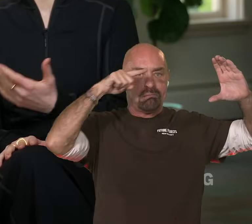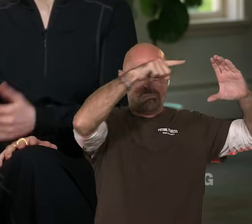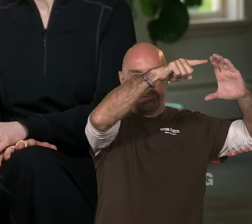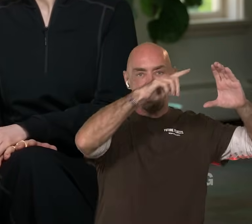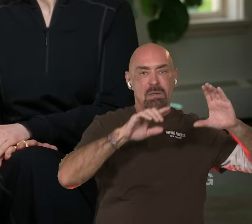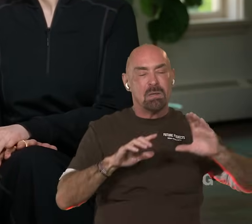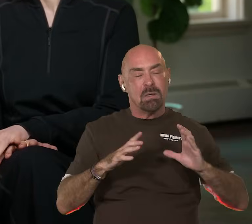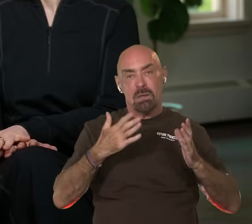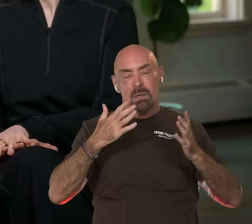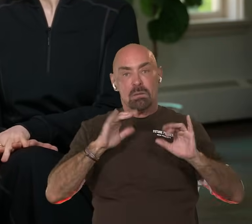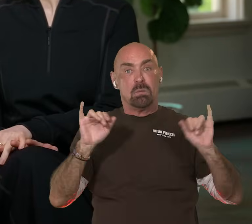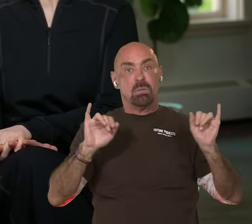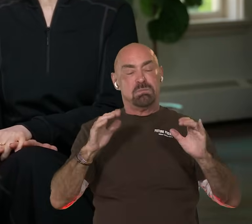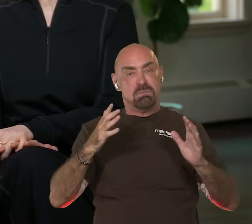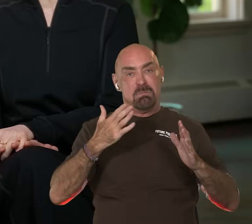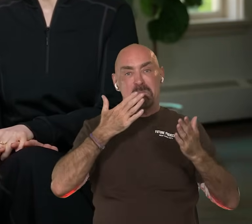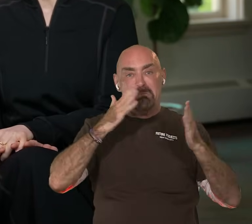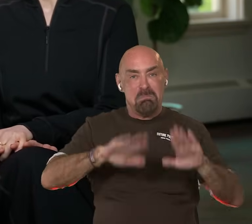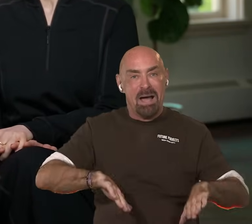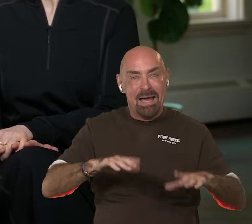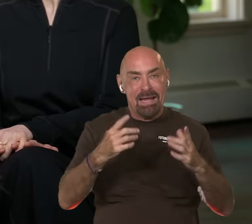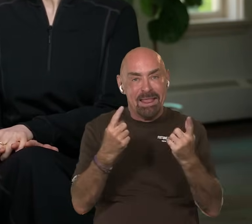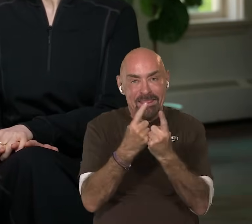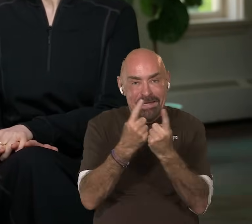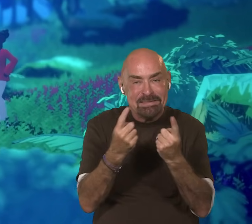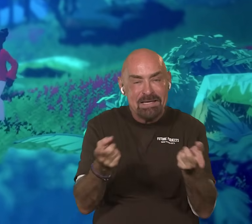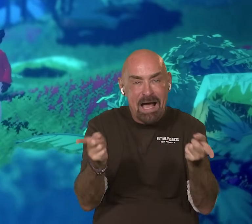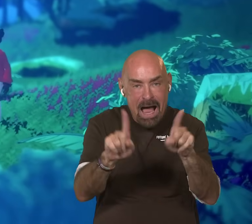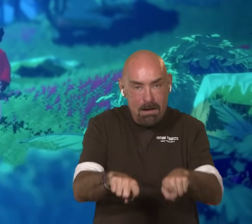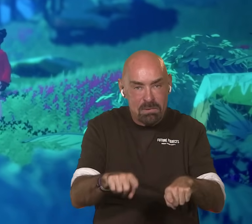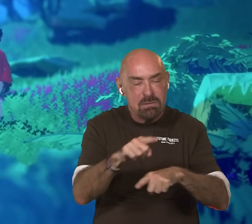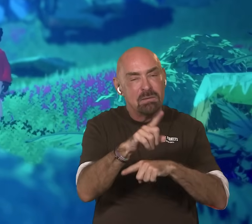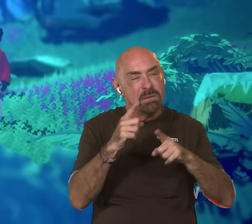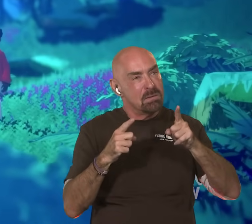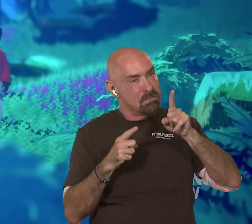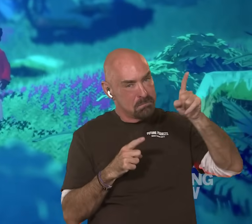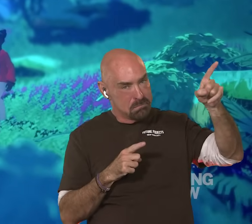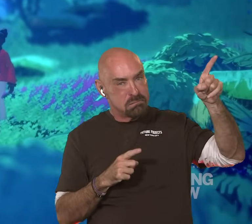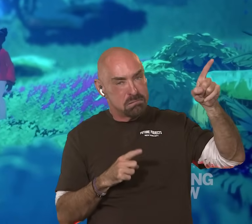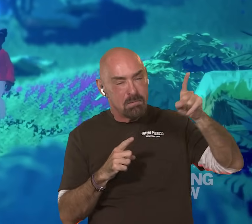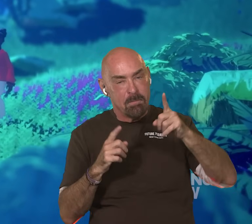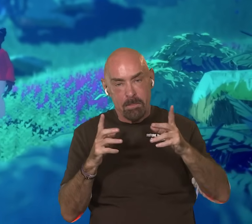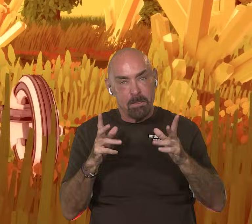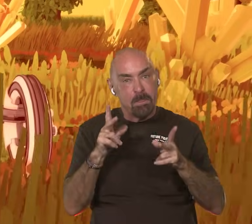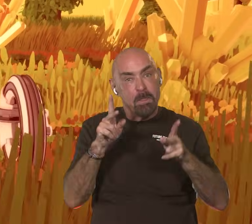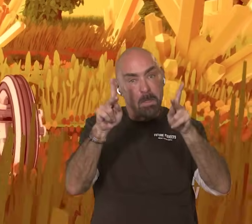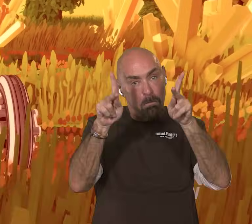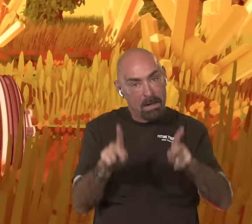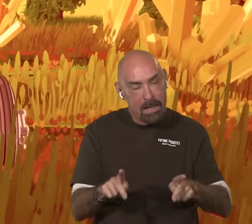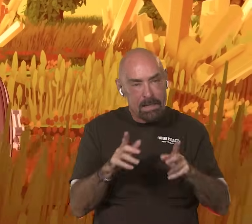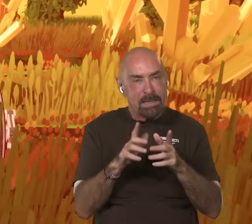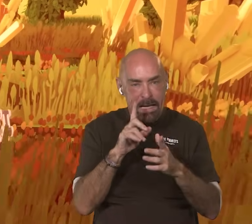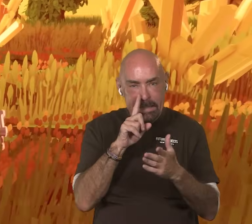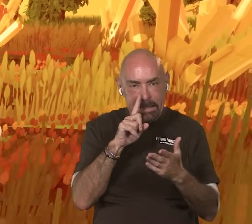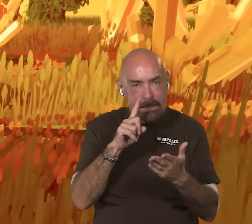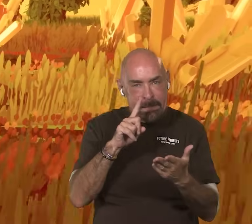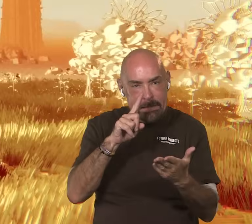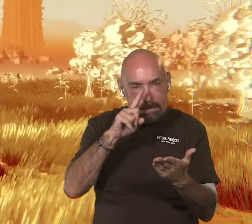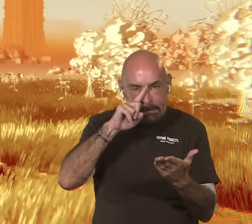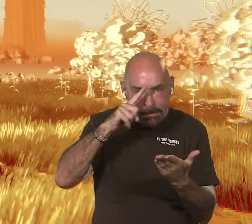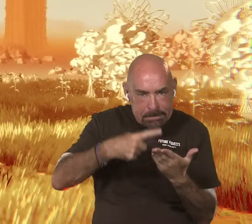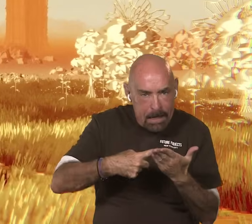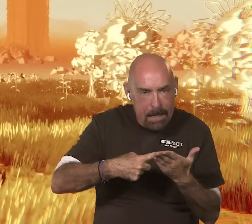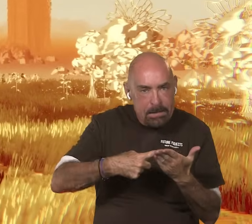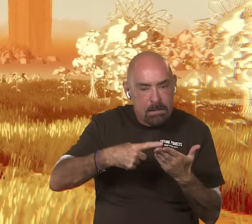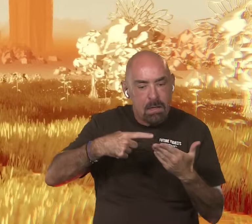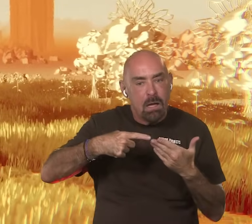situations. Crises. Yeah. Small and large. We're able to provide the player the ability to make consequential specific